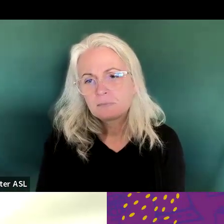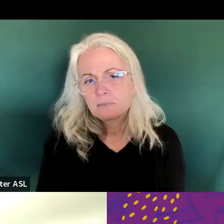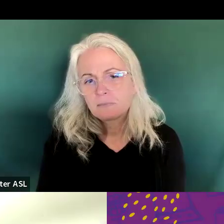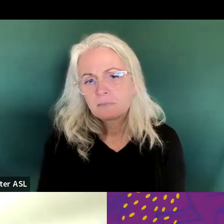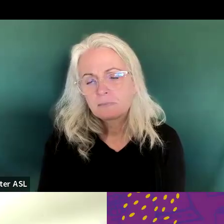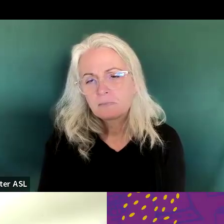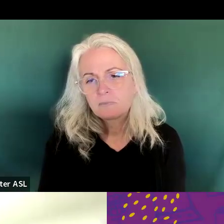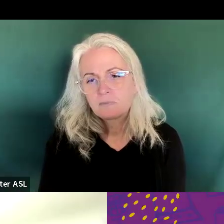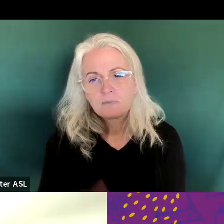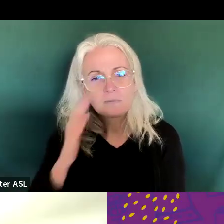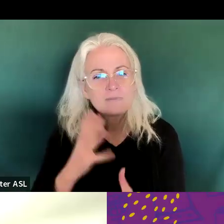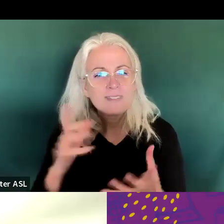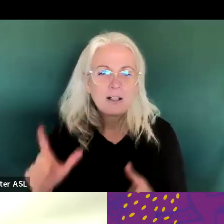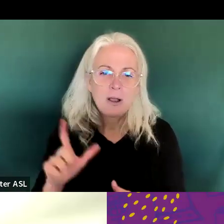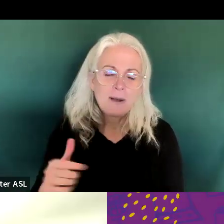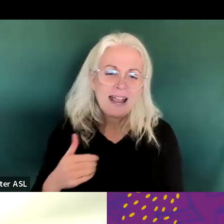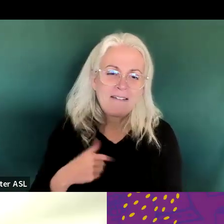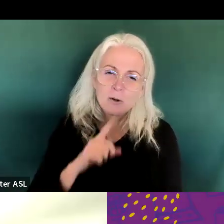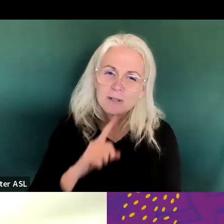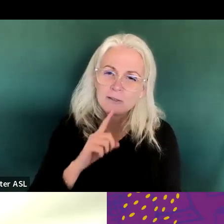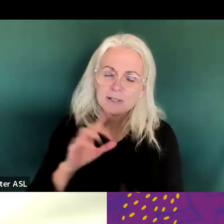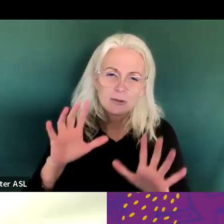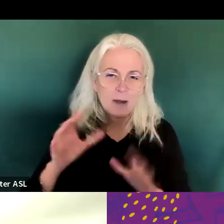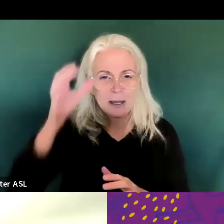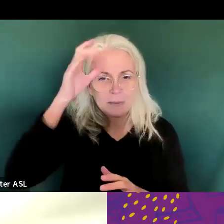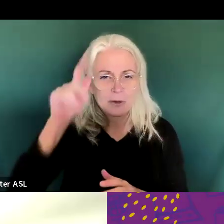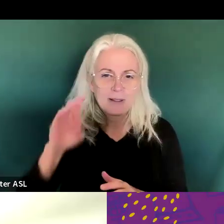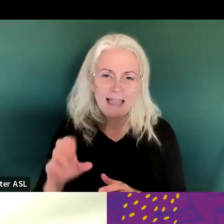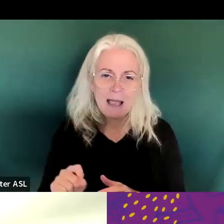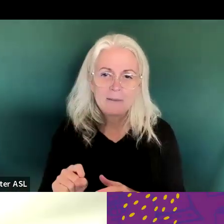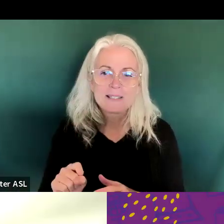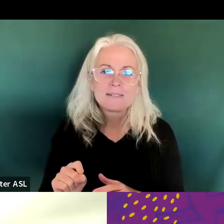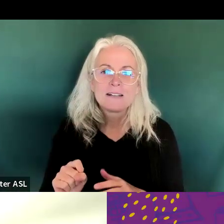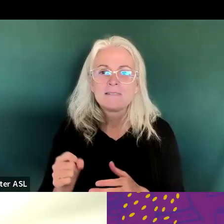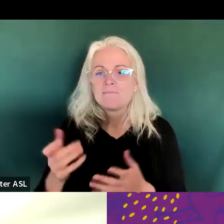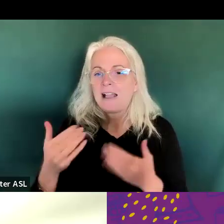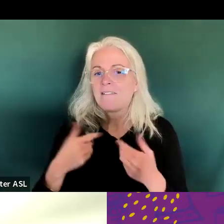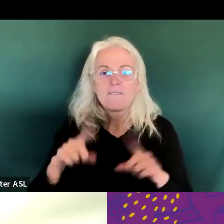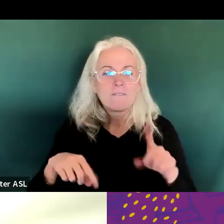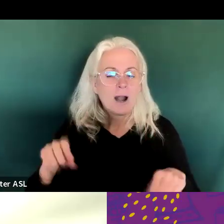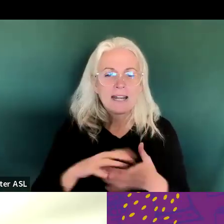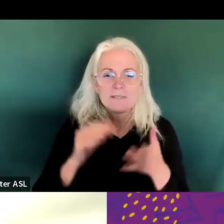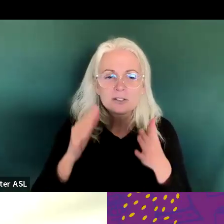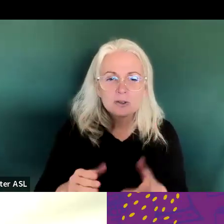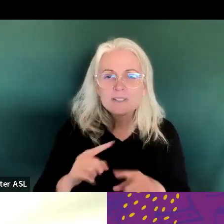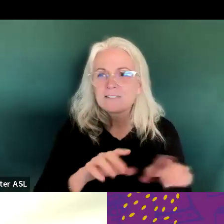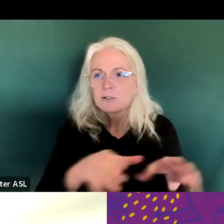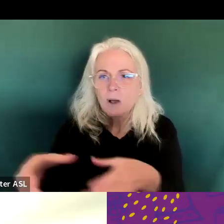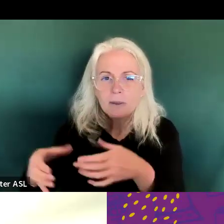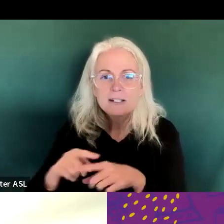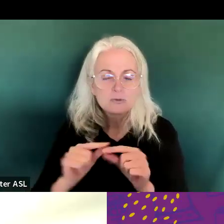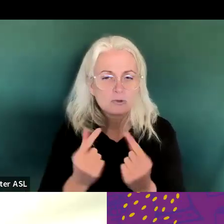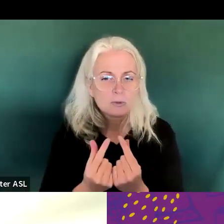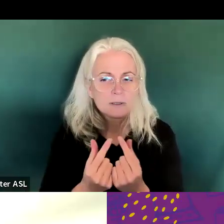That's awesome, and I know a lot of libraries have some really, really great computer labs that serve, a variety of students, different populations, different